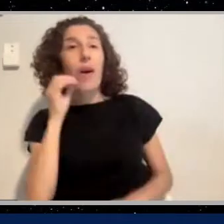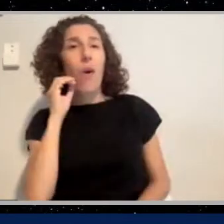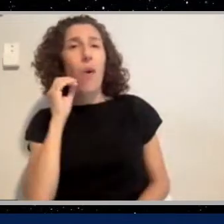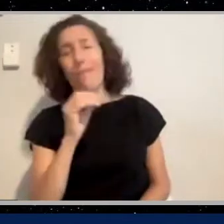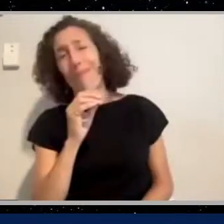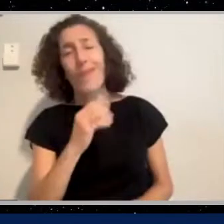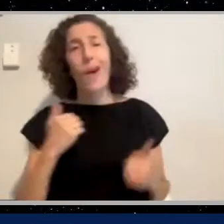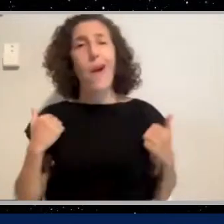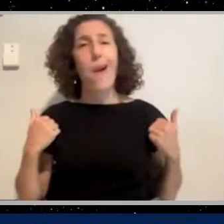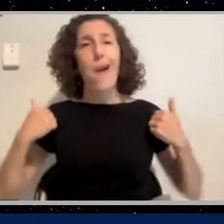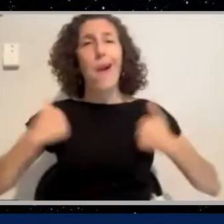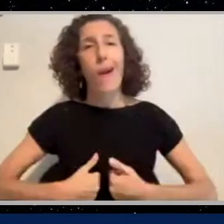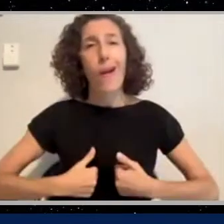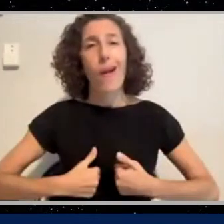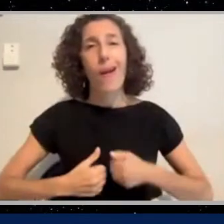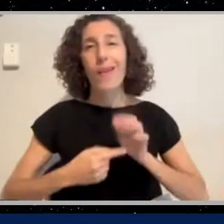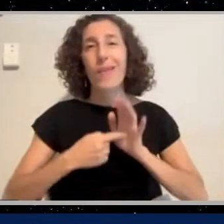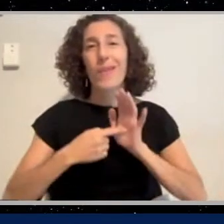whenever I can. So yeah.